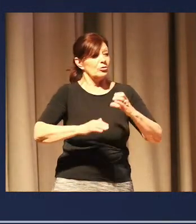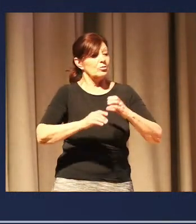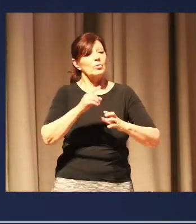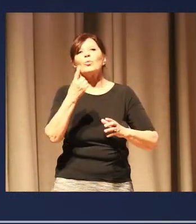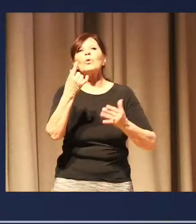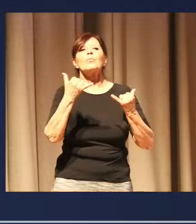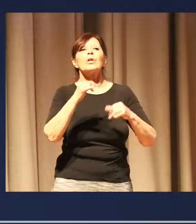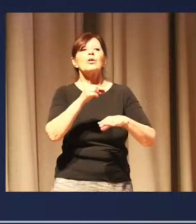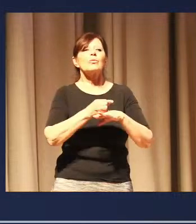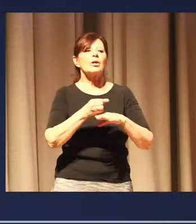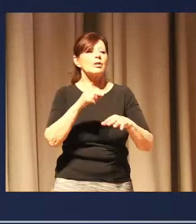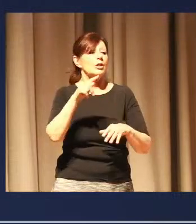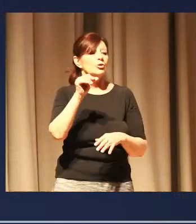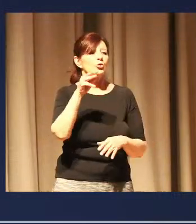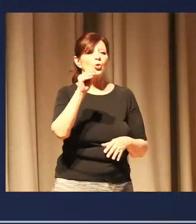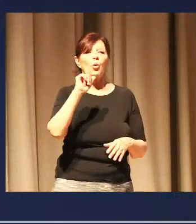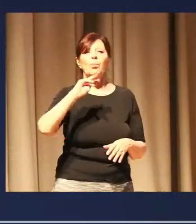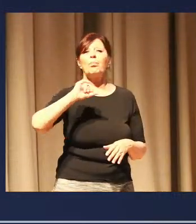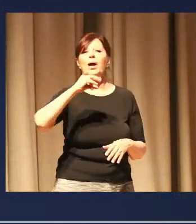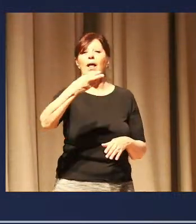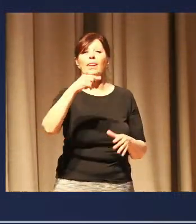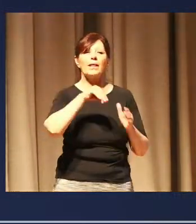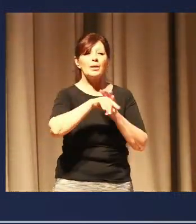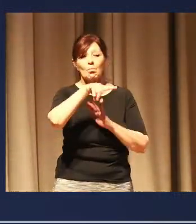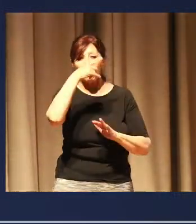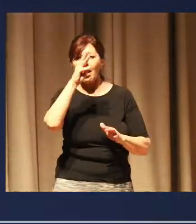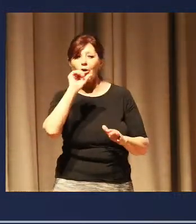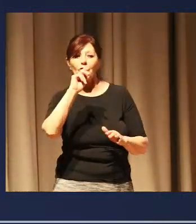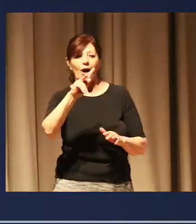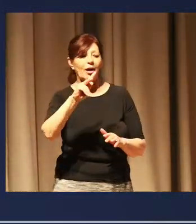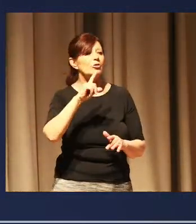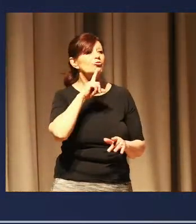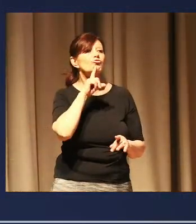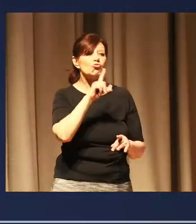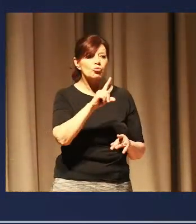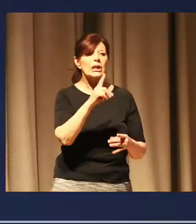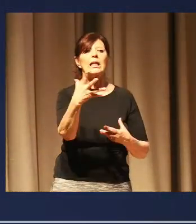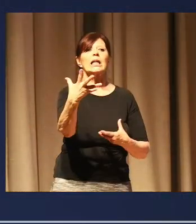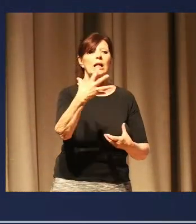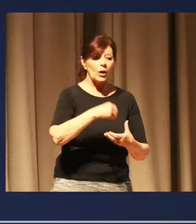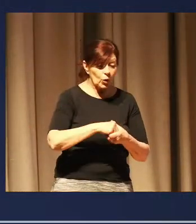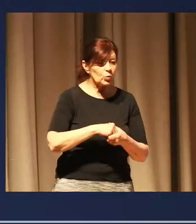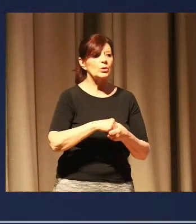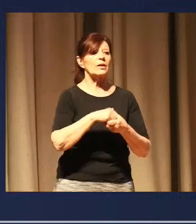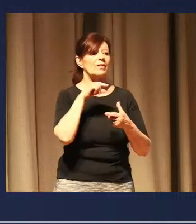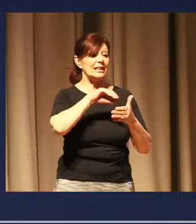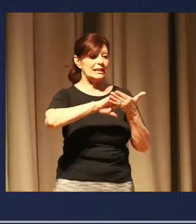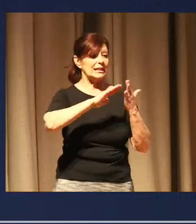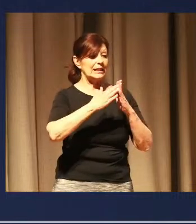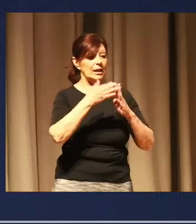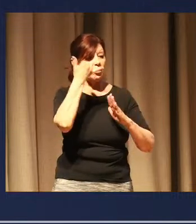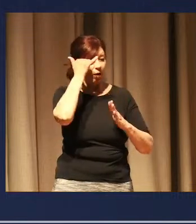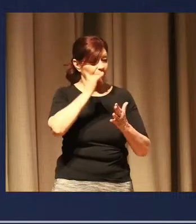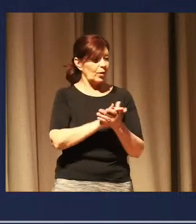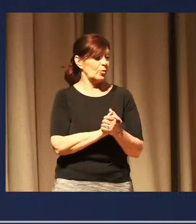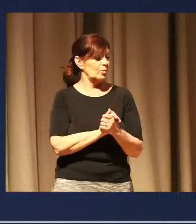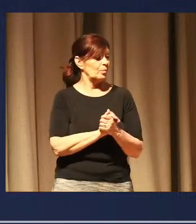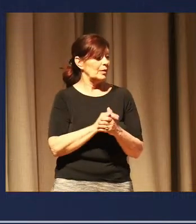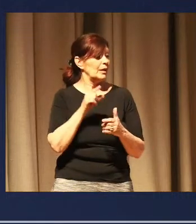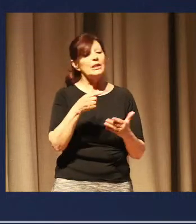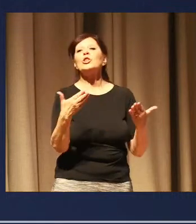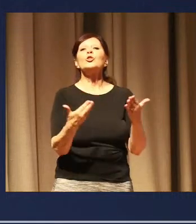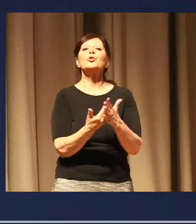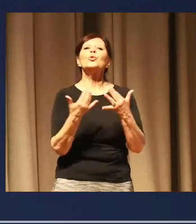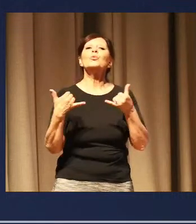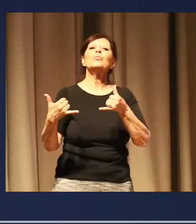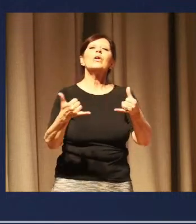such playground in Tote Path Park in Black Rock, the first truly inclusive playground to be built in the city of Buffalo. These new play